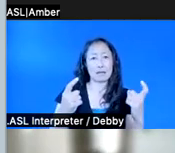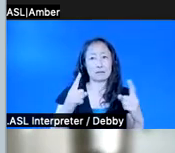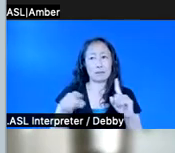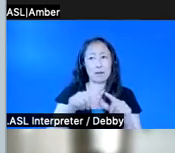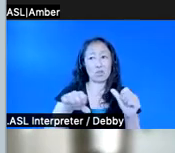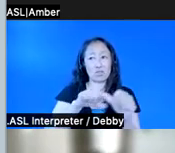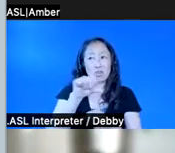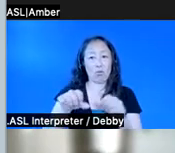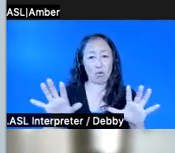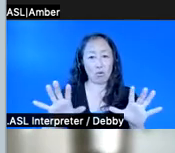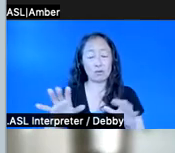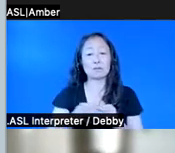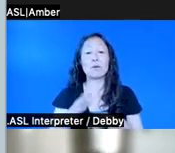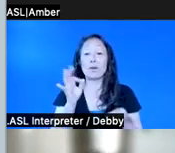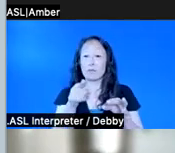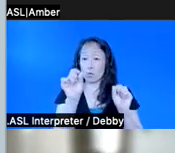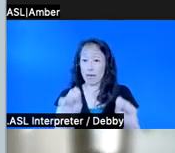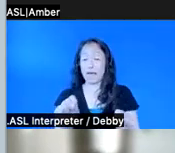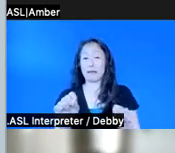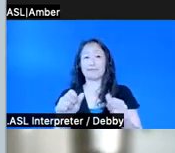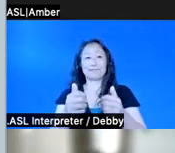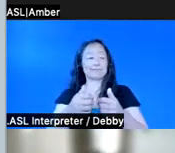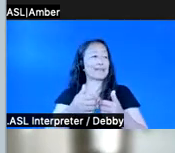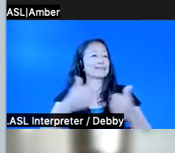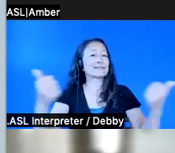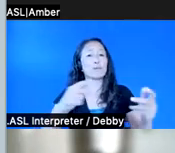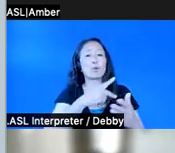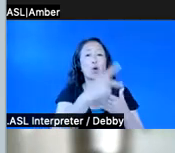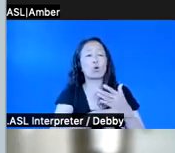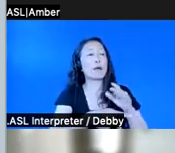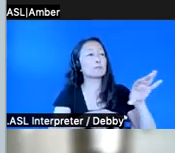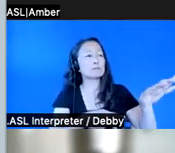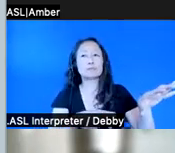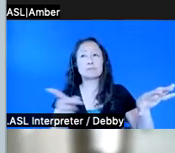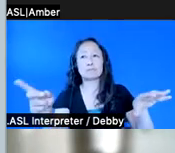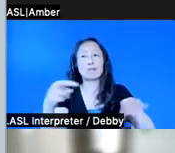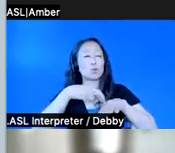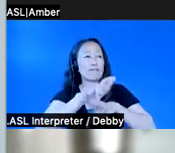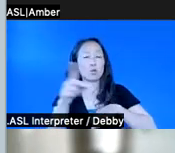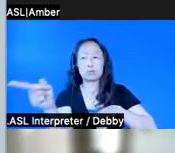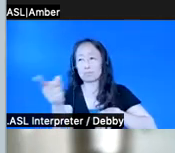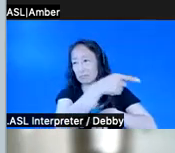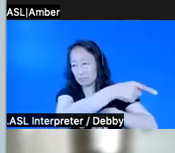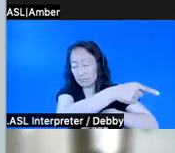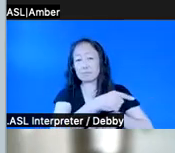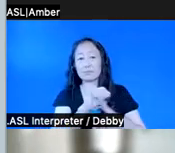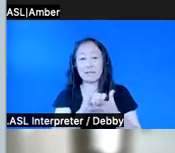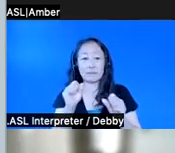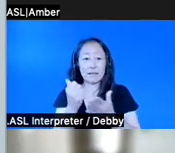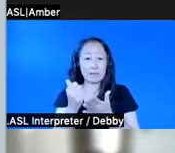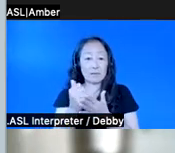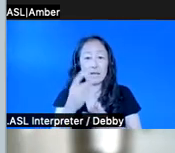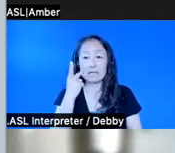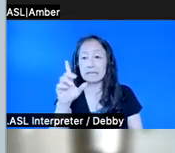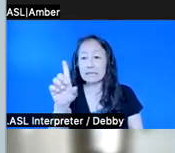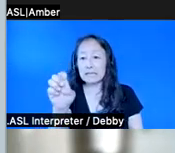ability also to have another program that you can refer them to, that can be helpful as well. And I see Debbie raised her